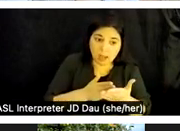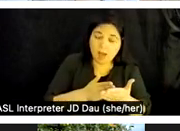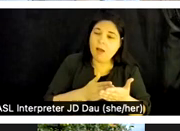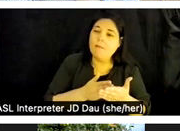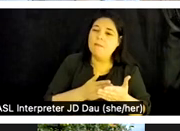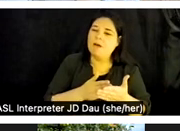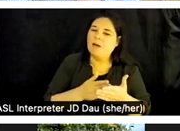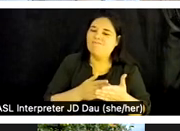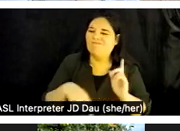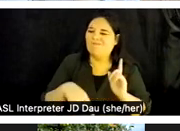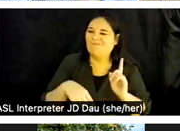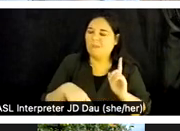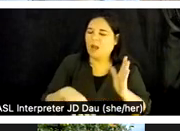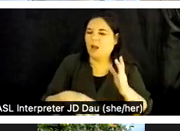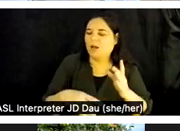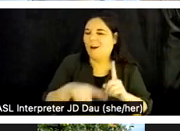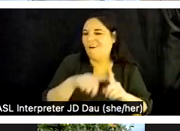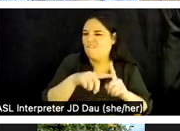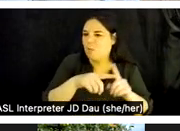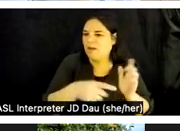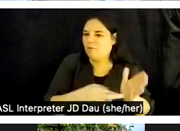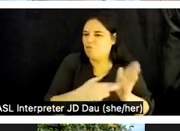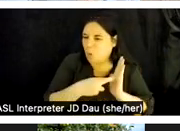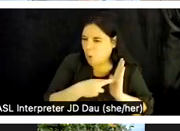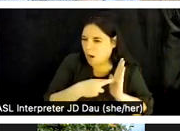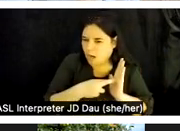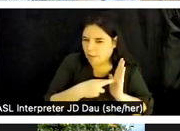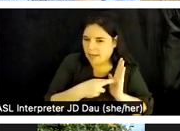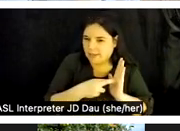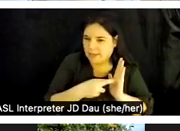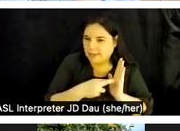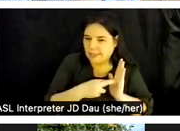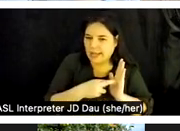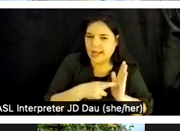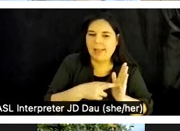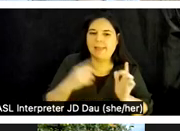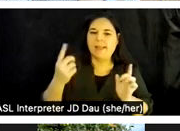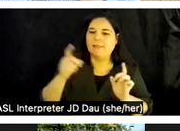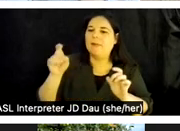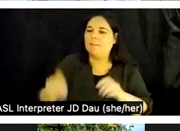requirements that housing providers must abide by